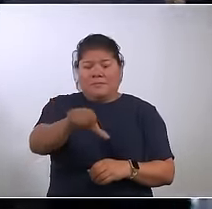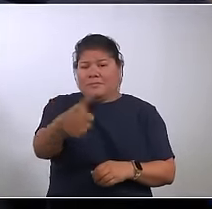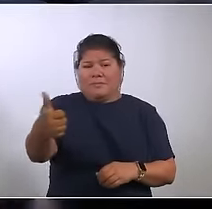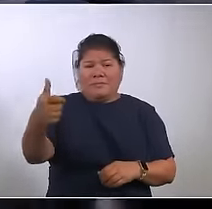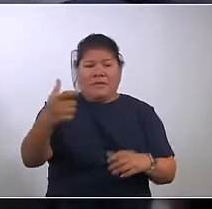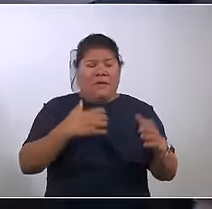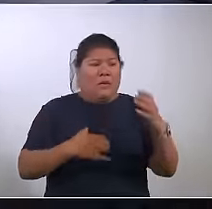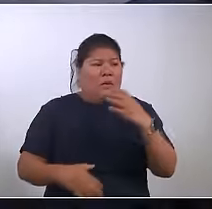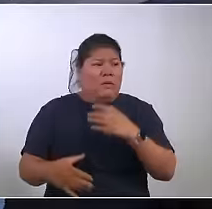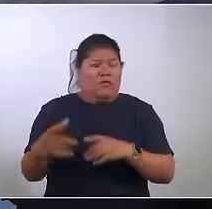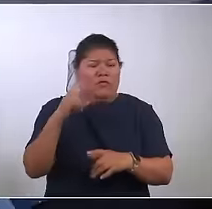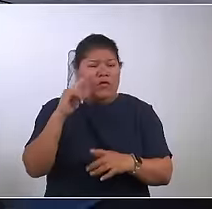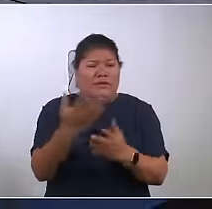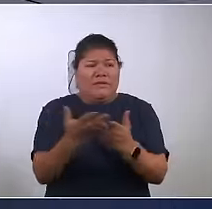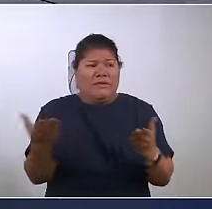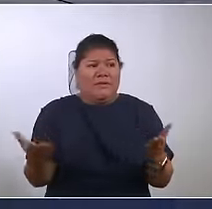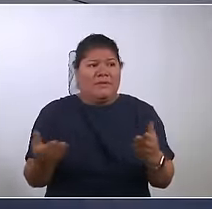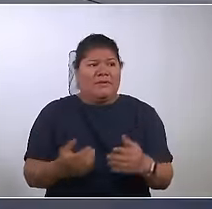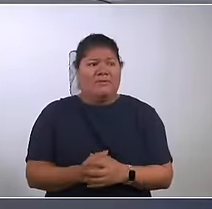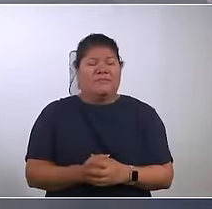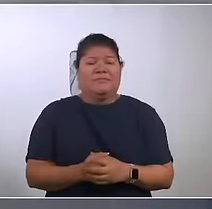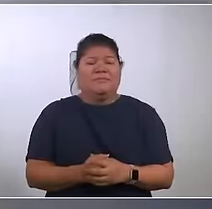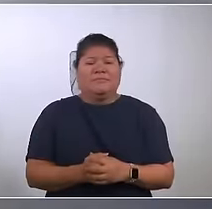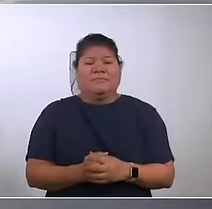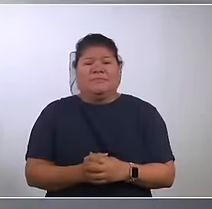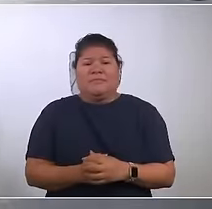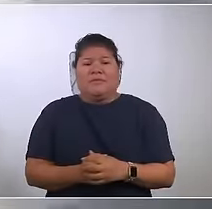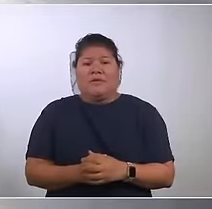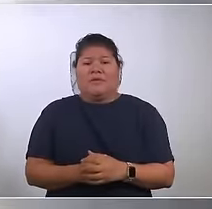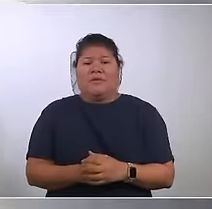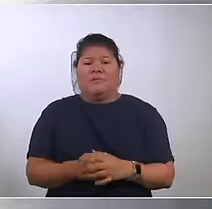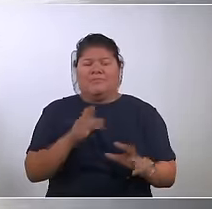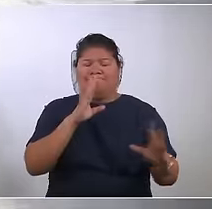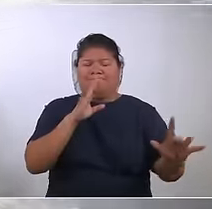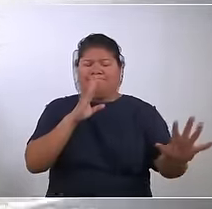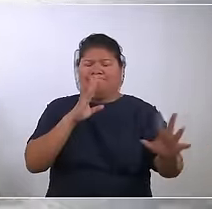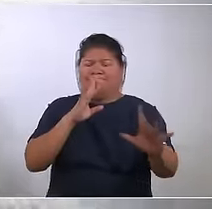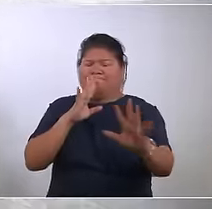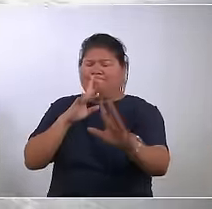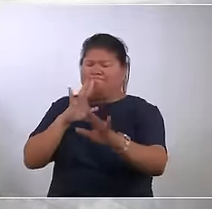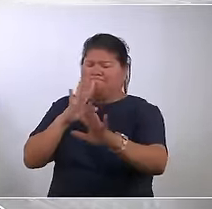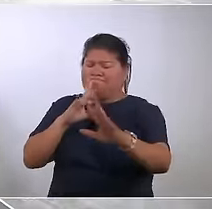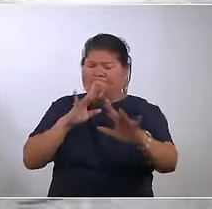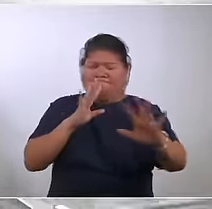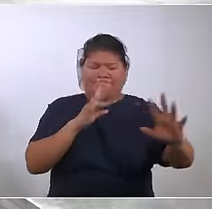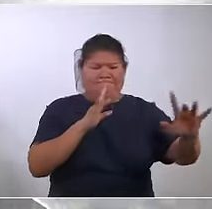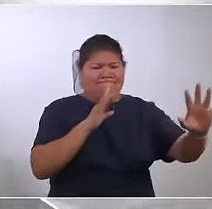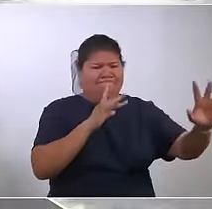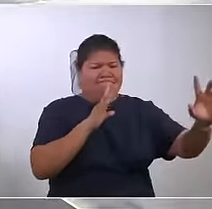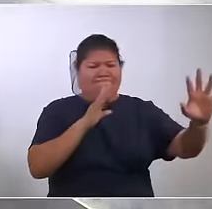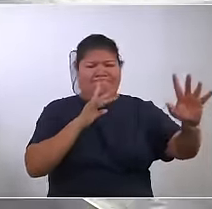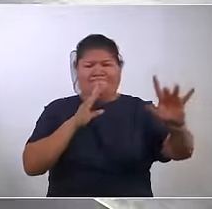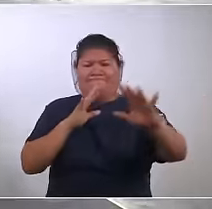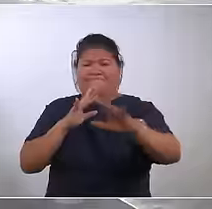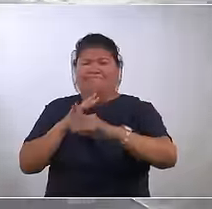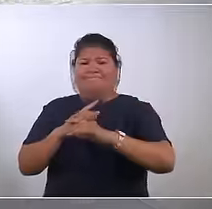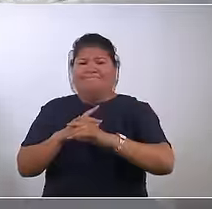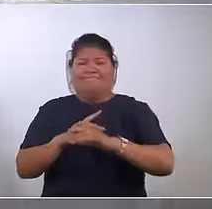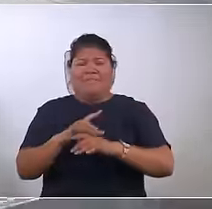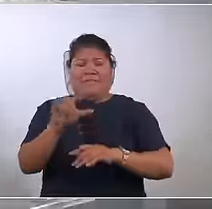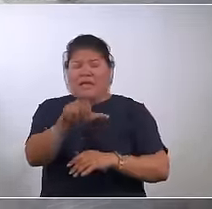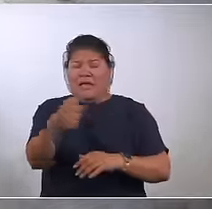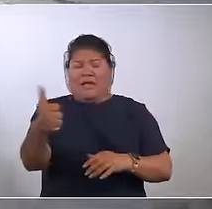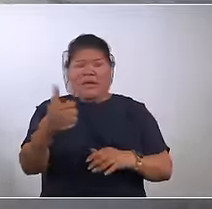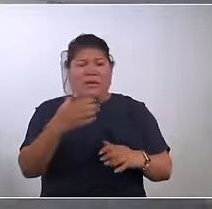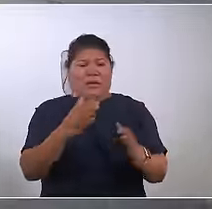Anybody hungry for something? Alguien tiene hambre. Carabayo, chata, carabayo, rebeke, yadarabaha.